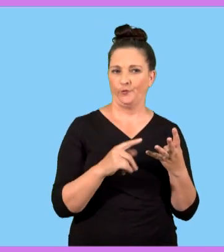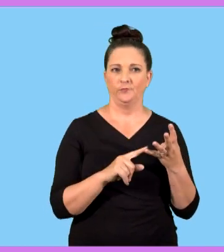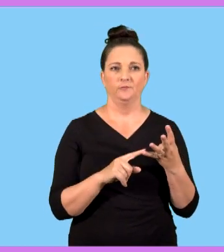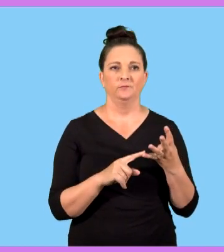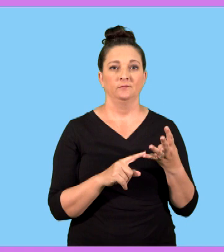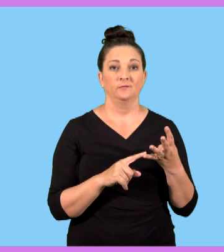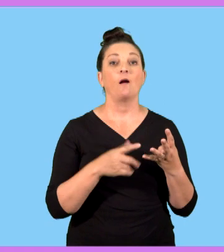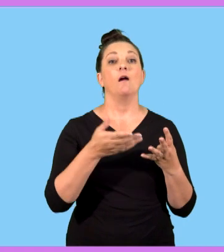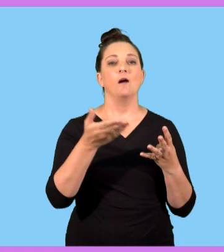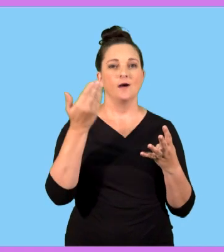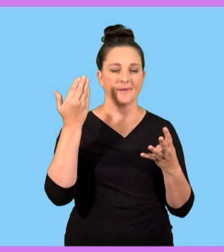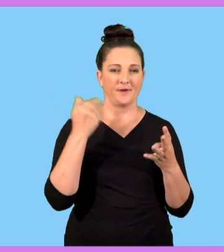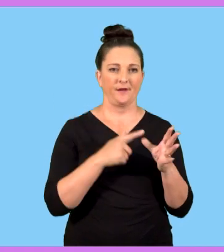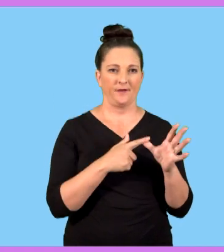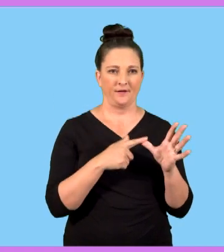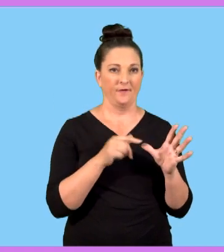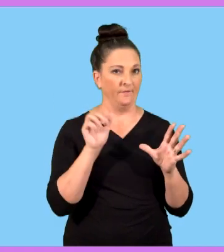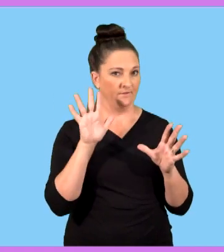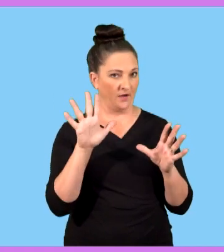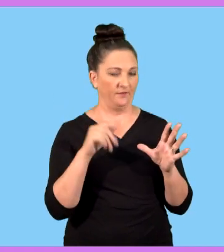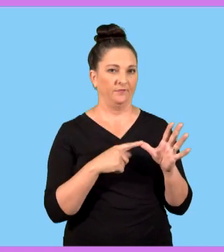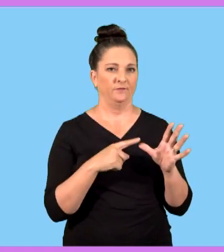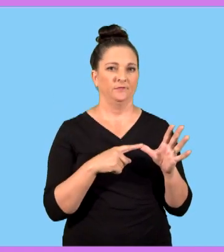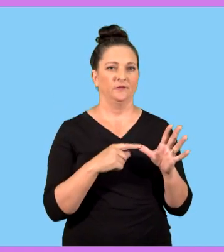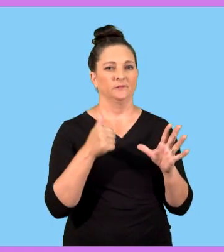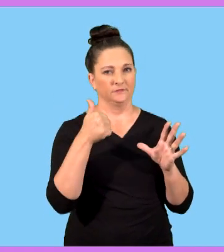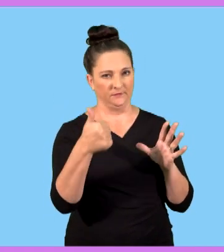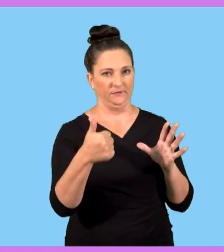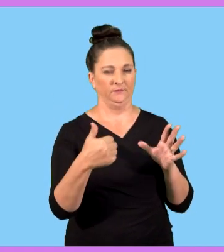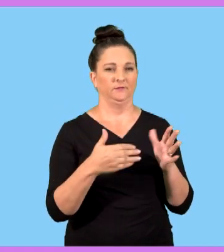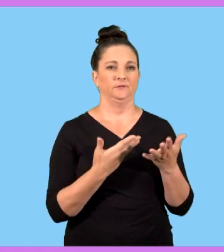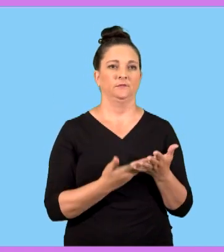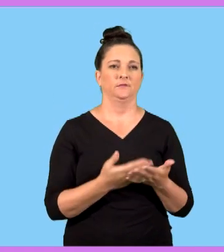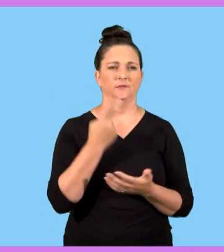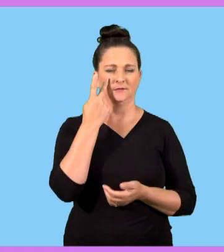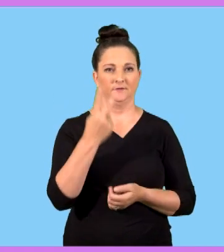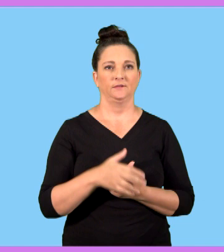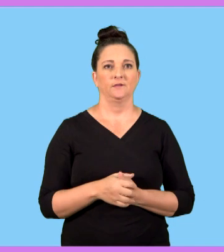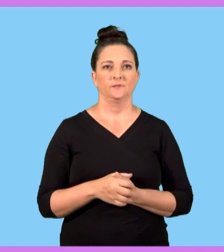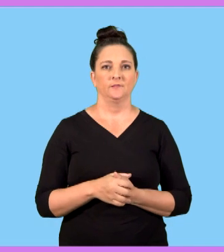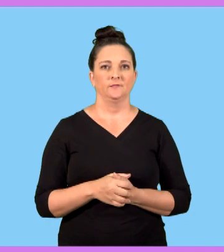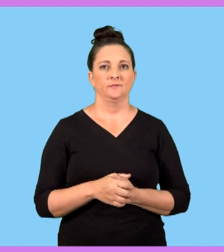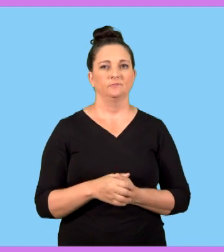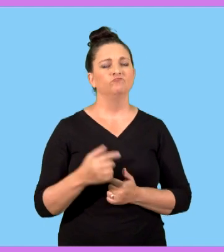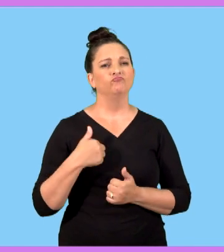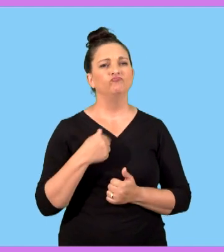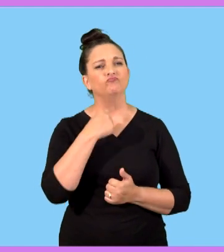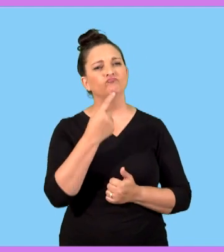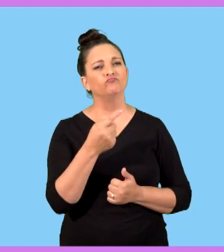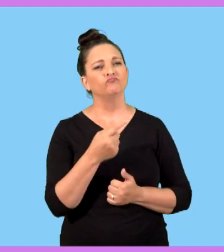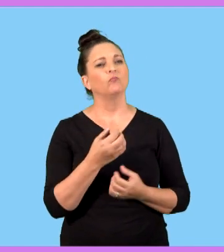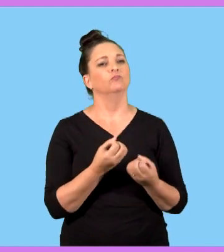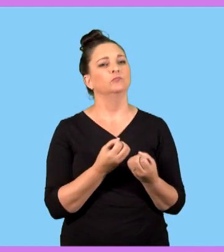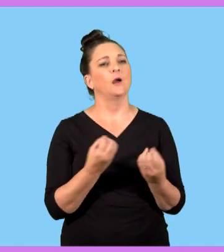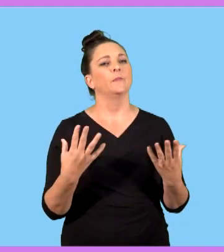4. Also here at the back, 5. And there's 6. All right. So therefore, I can